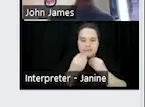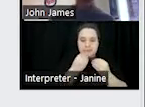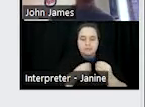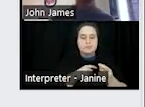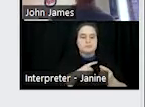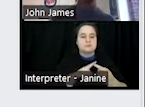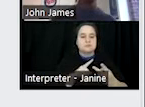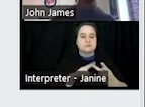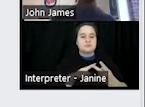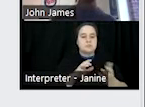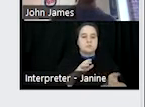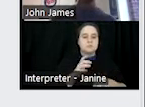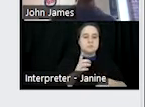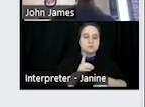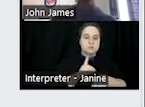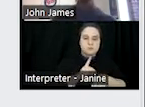home.